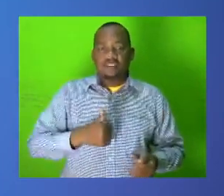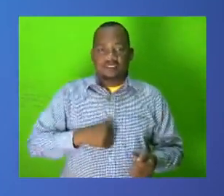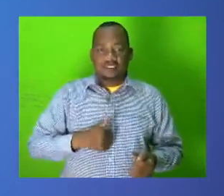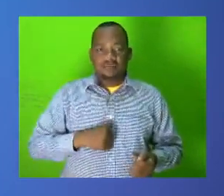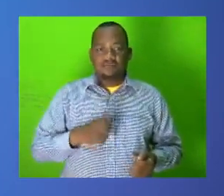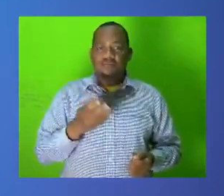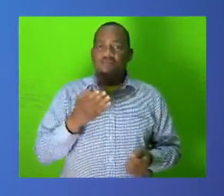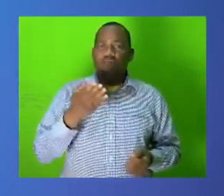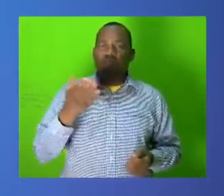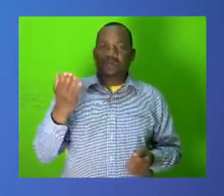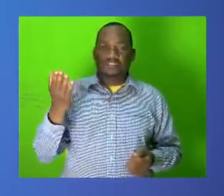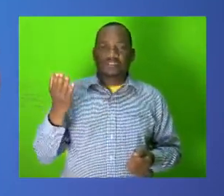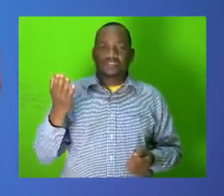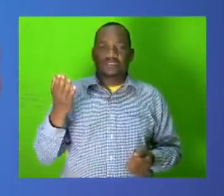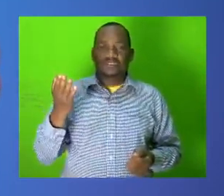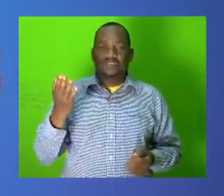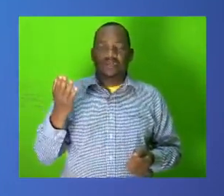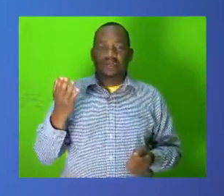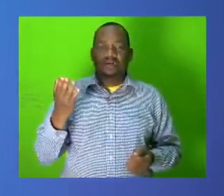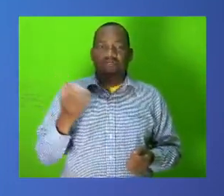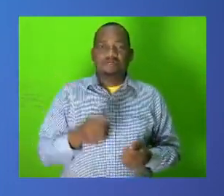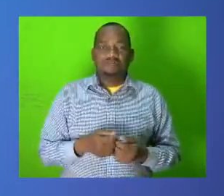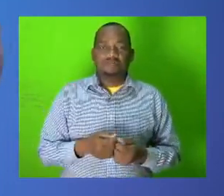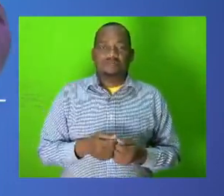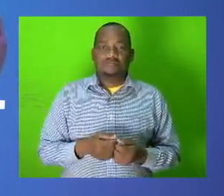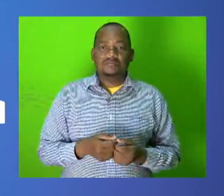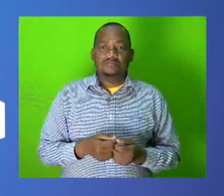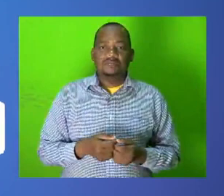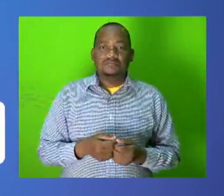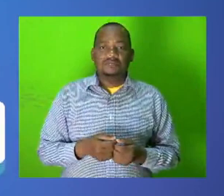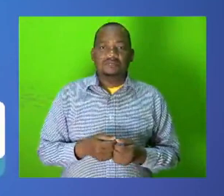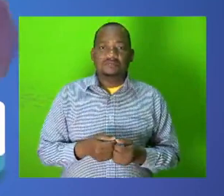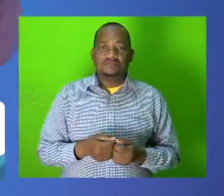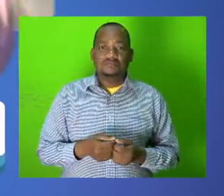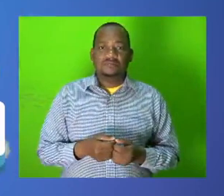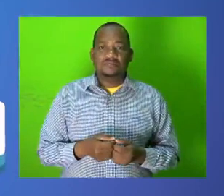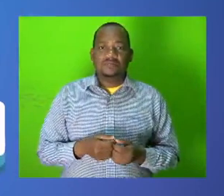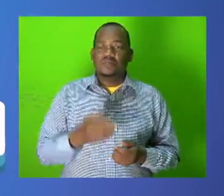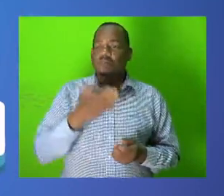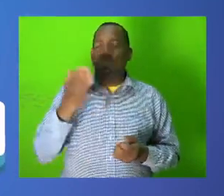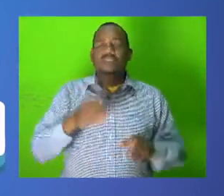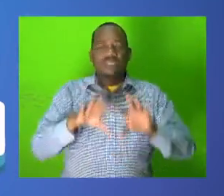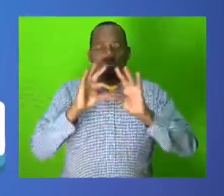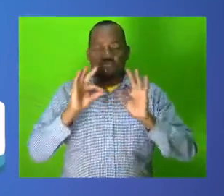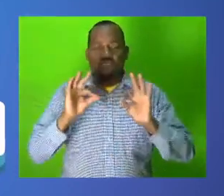which is a good research after conducted? If you conduct a research, so we select which is a good